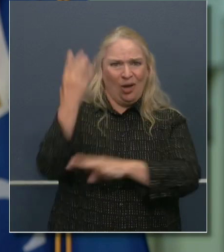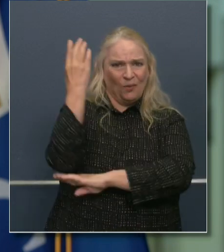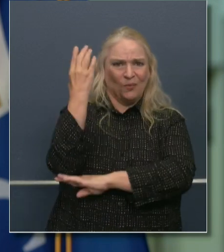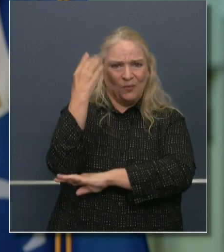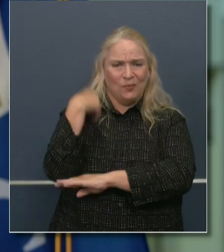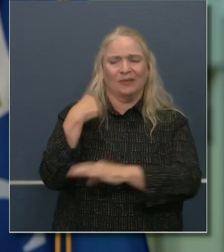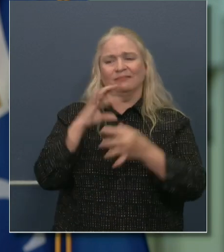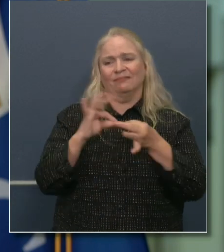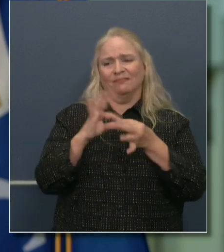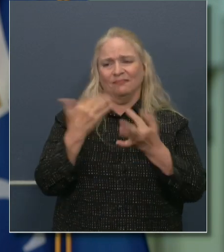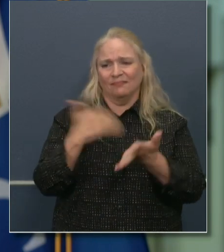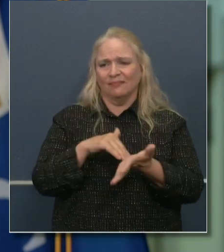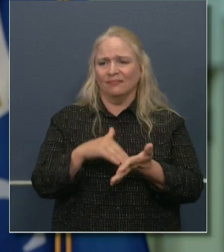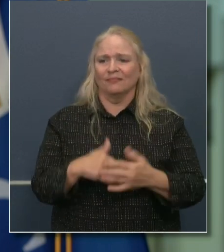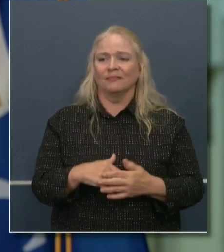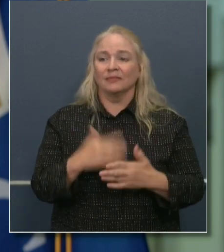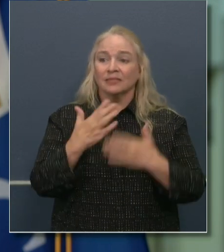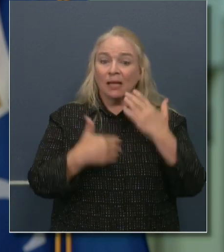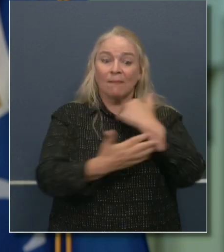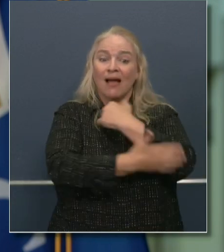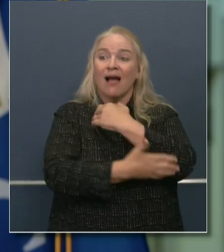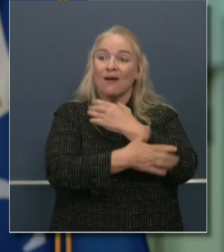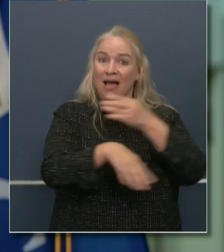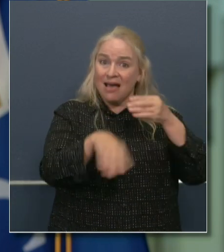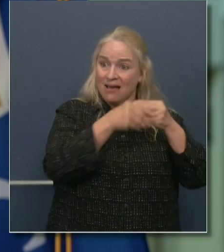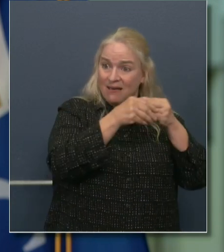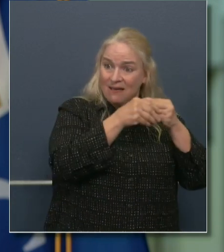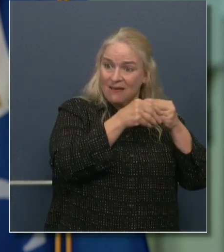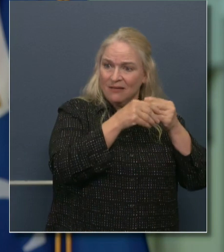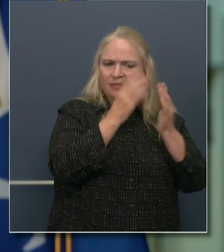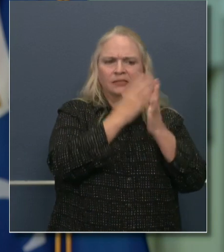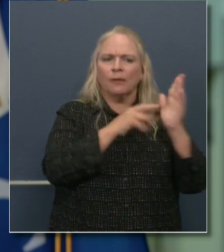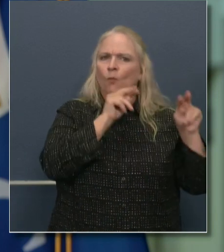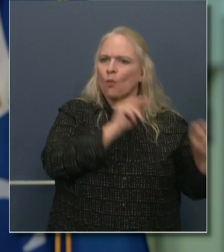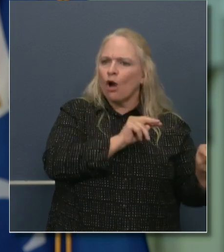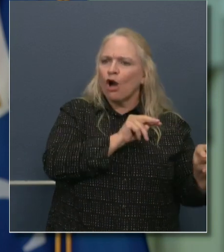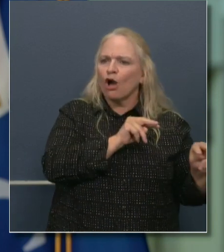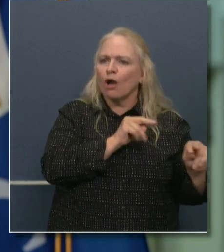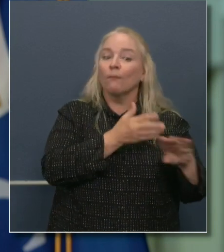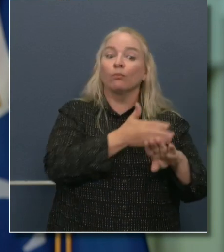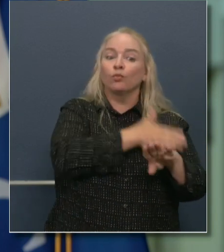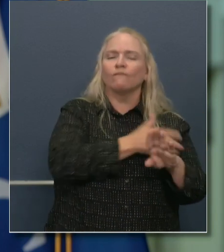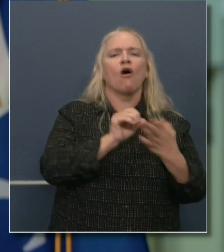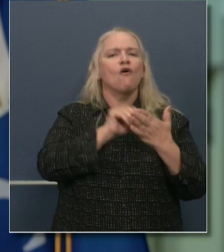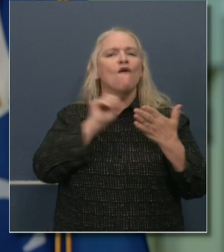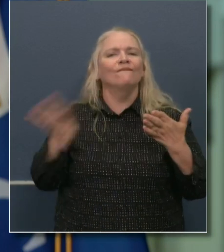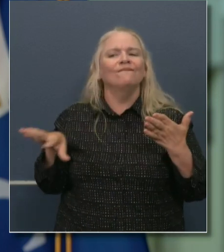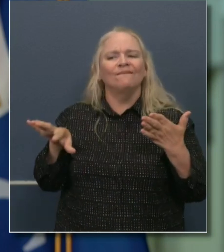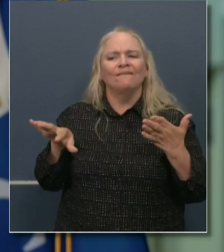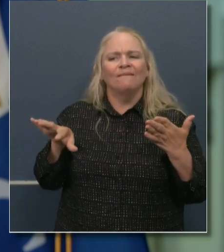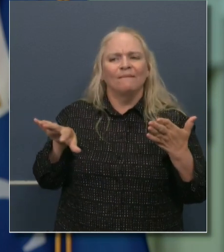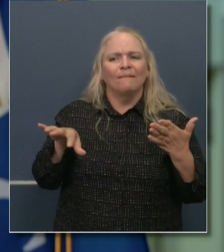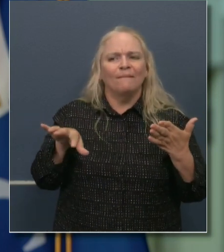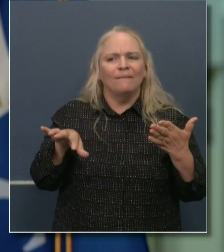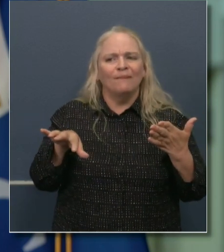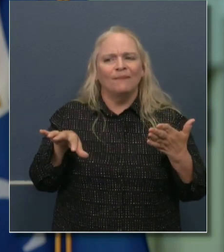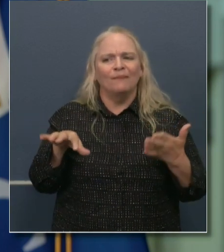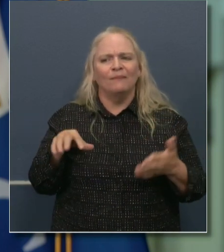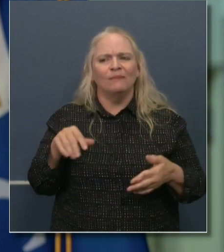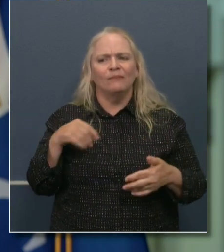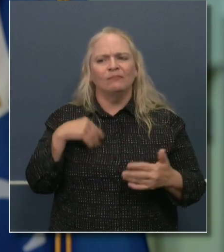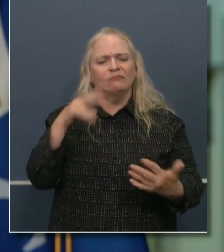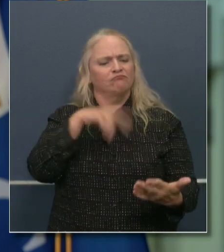they come off that monitoring list because of the dynamic nature of this virus. Nothing's constant,